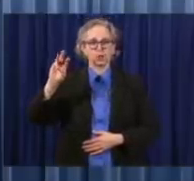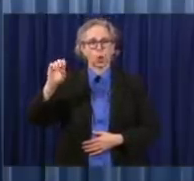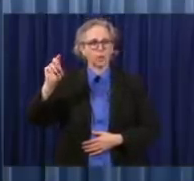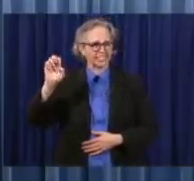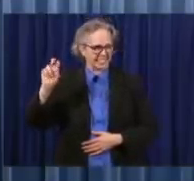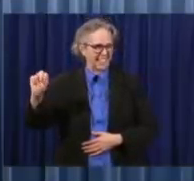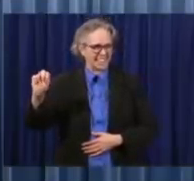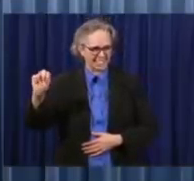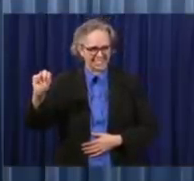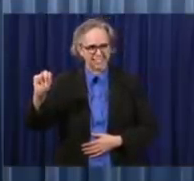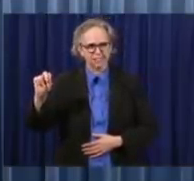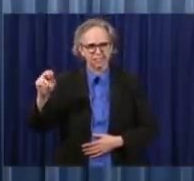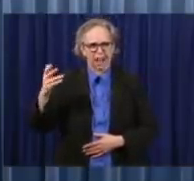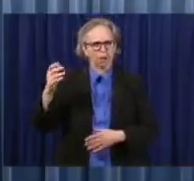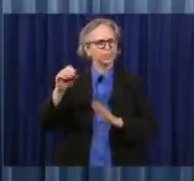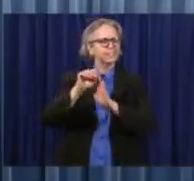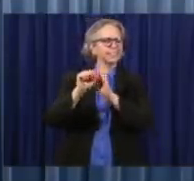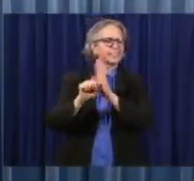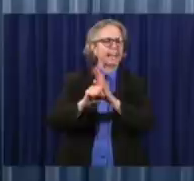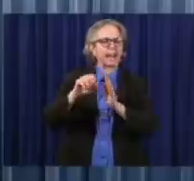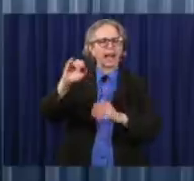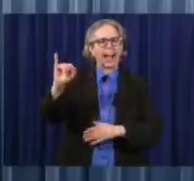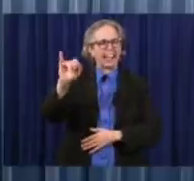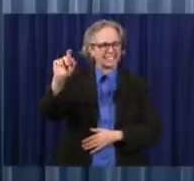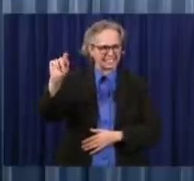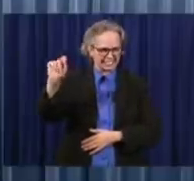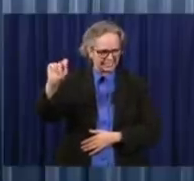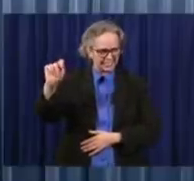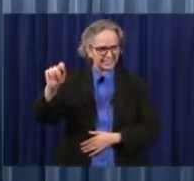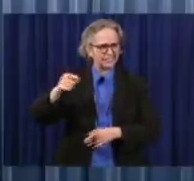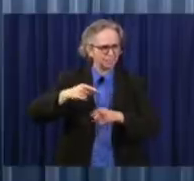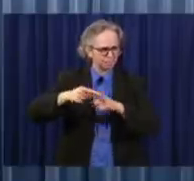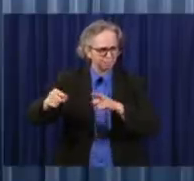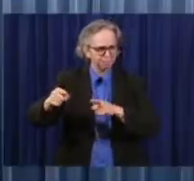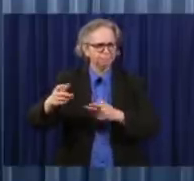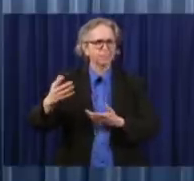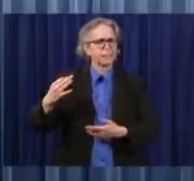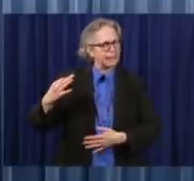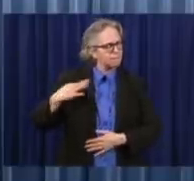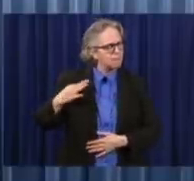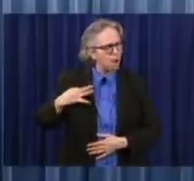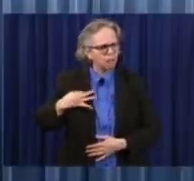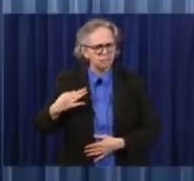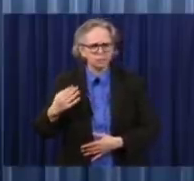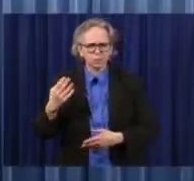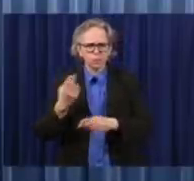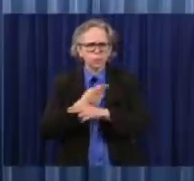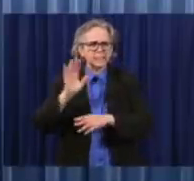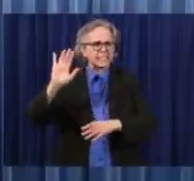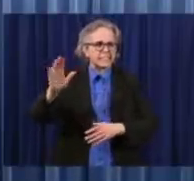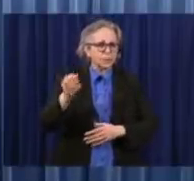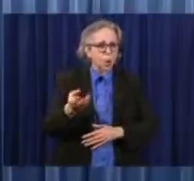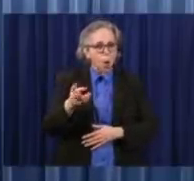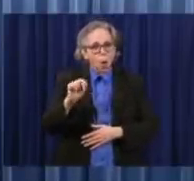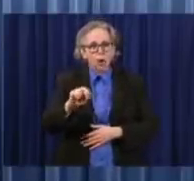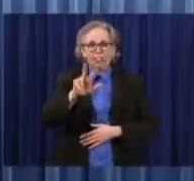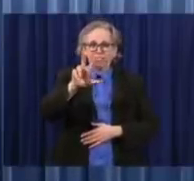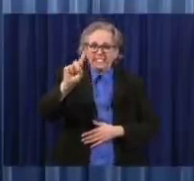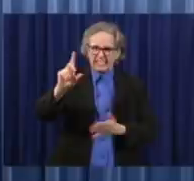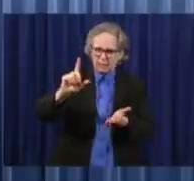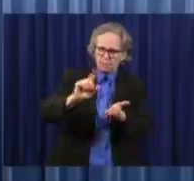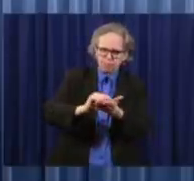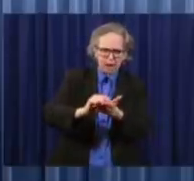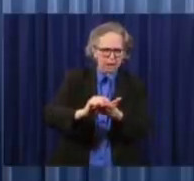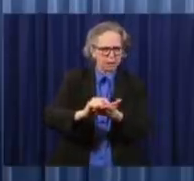technology team, on our team. He's using his own 3D printers and materials to help make parts